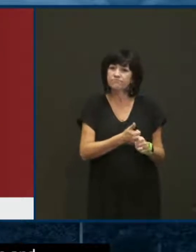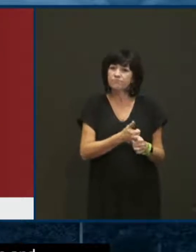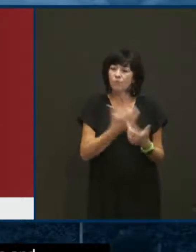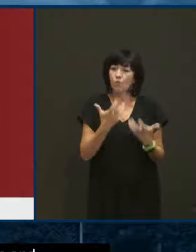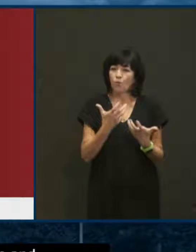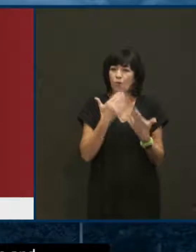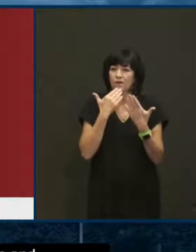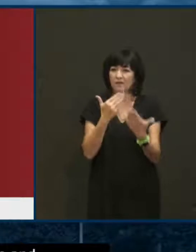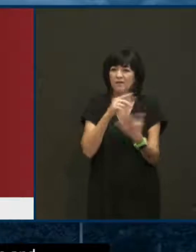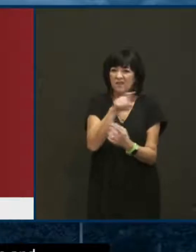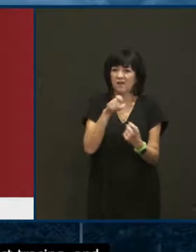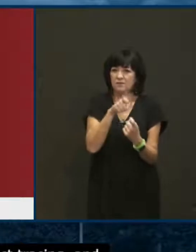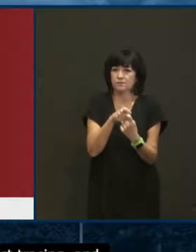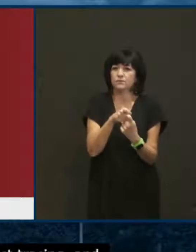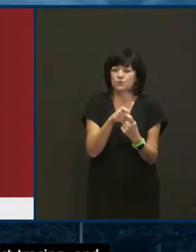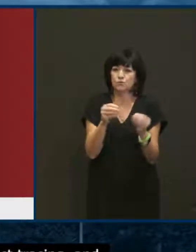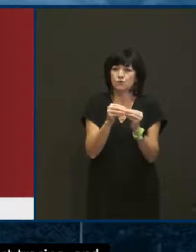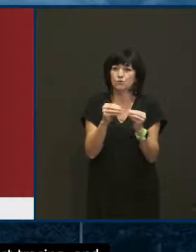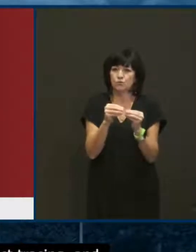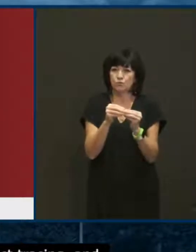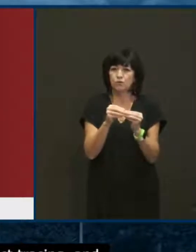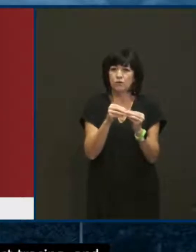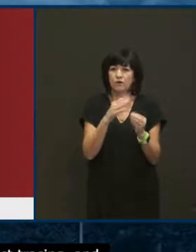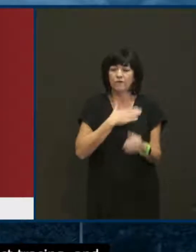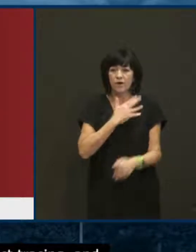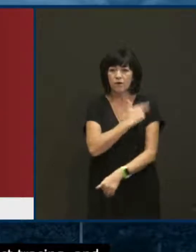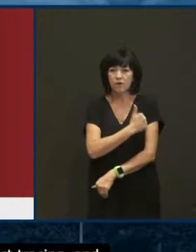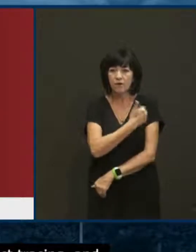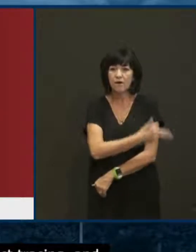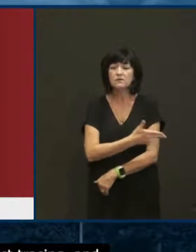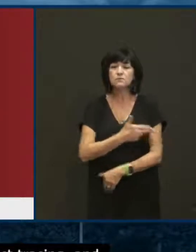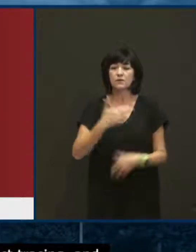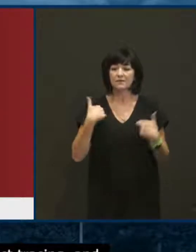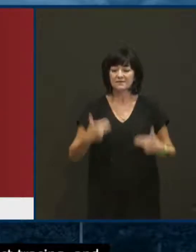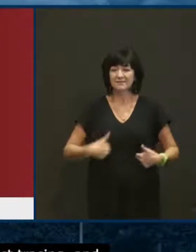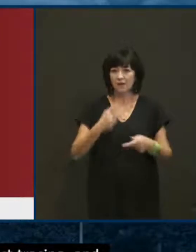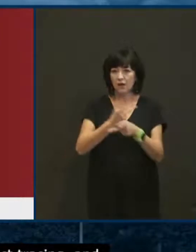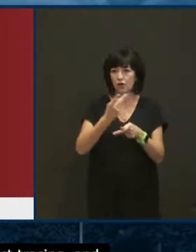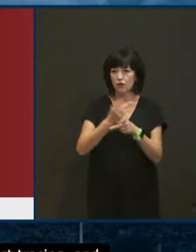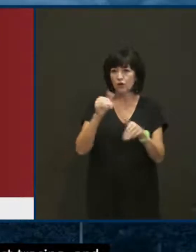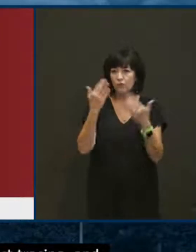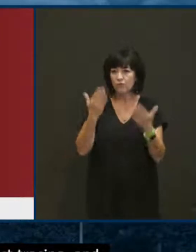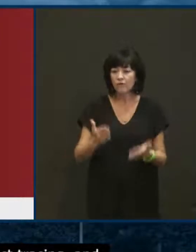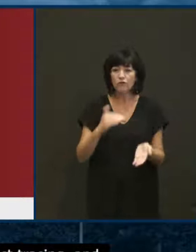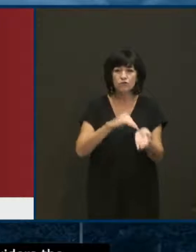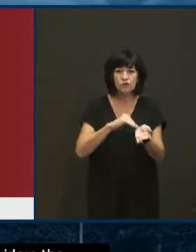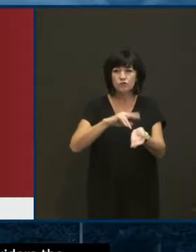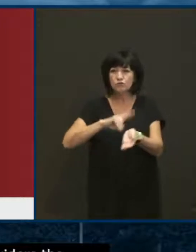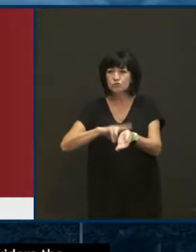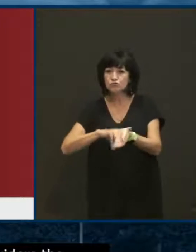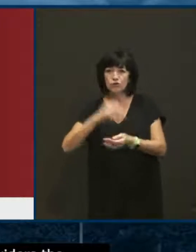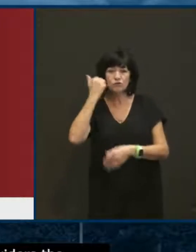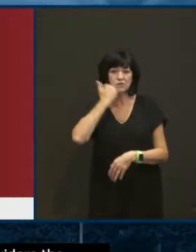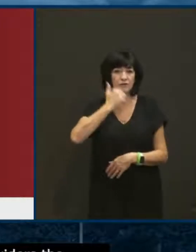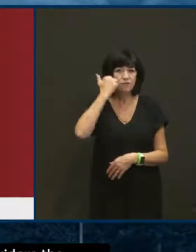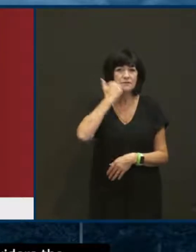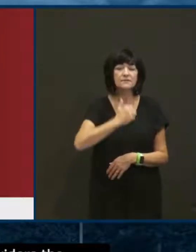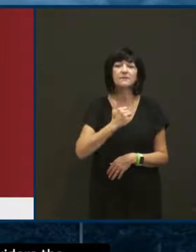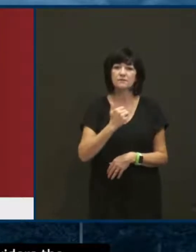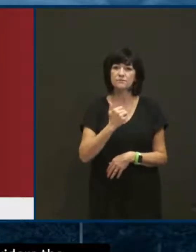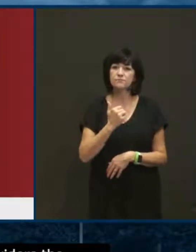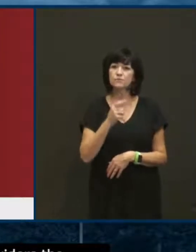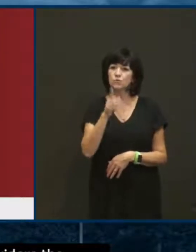our hospitals and healthcare providers for the tremendous work that they do on a day-to-day basis. As you'll see in a minute,